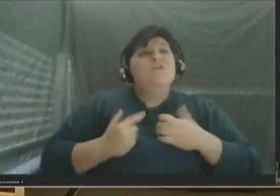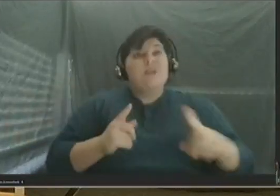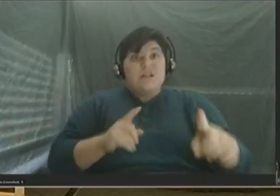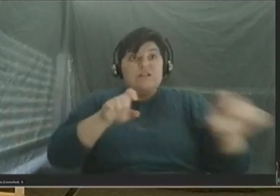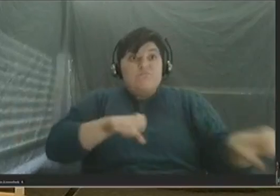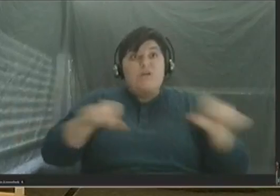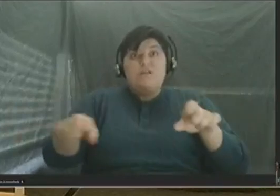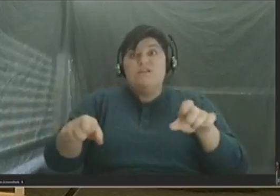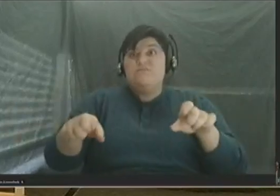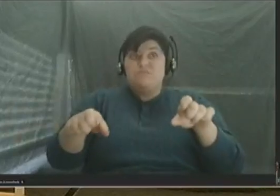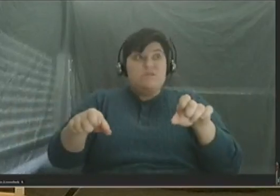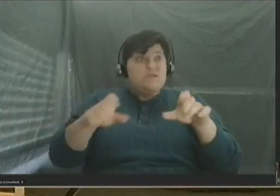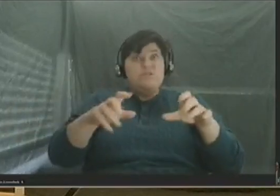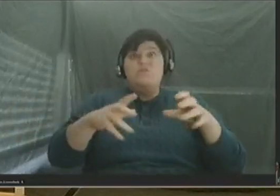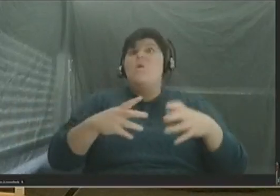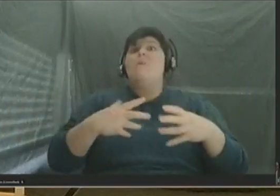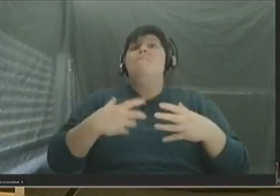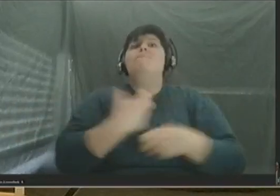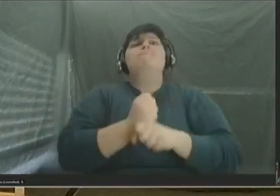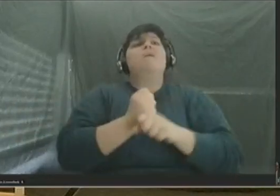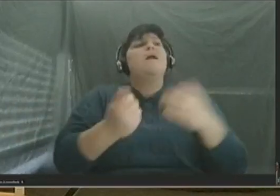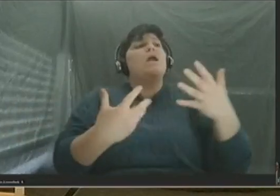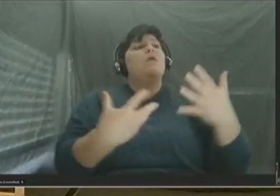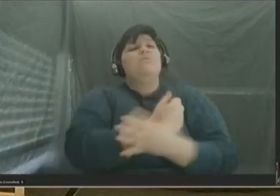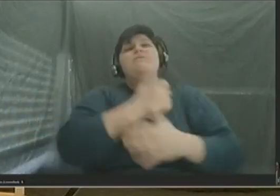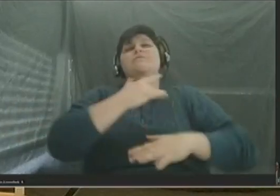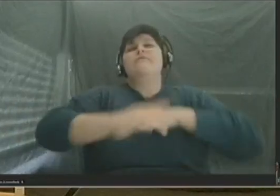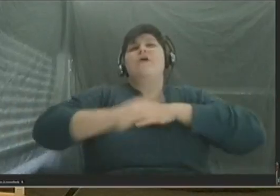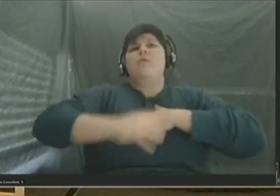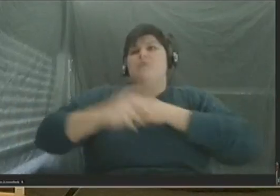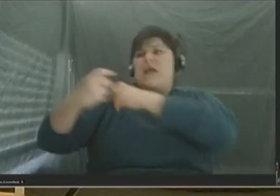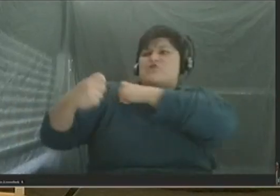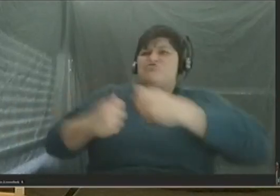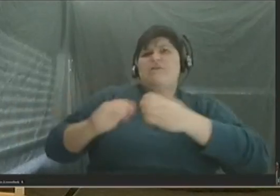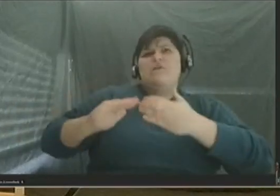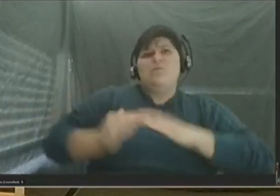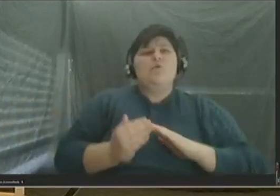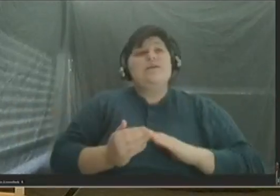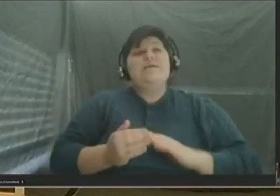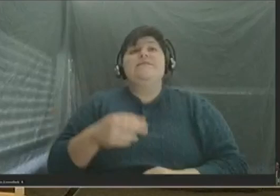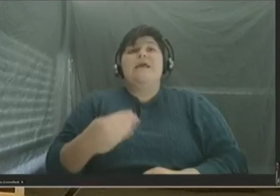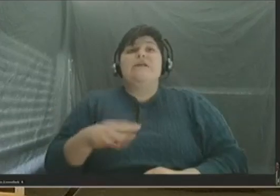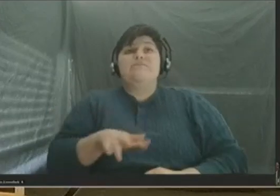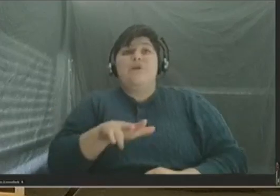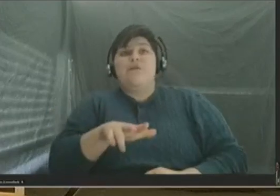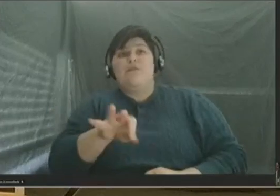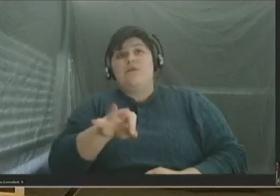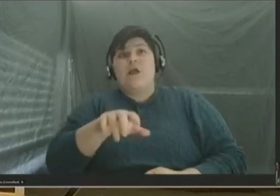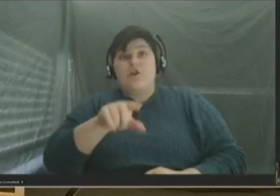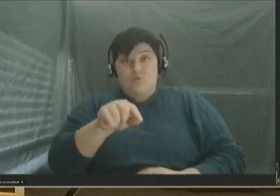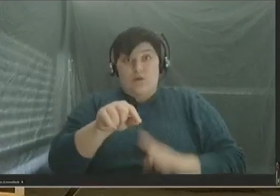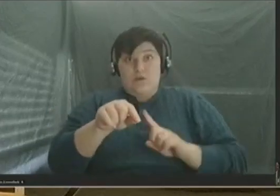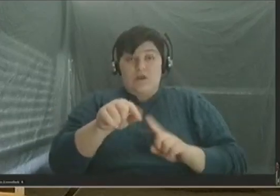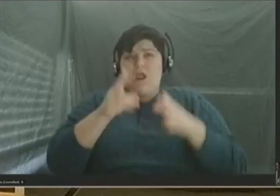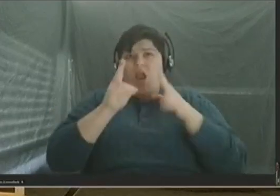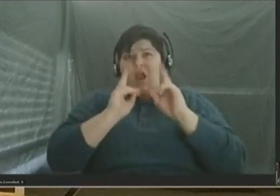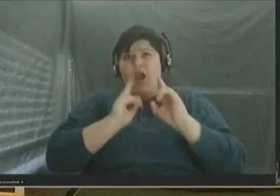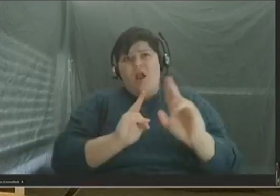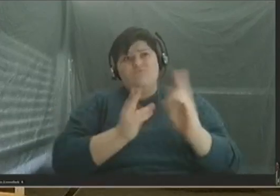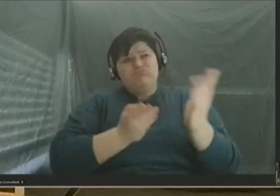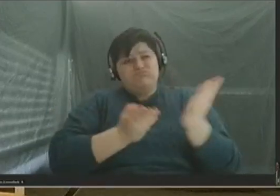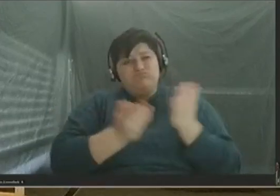open opportunities and strengthen communities. HB 3920 honors the service